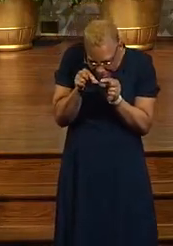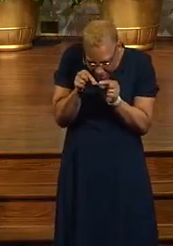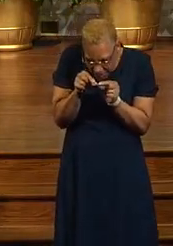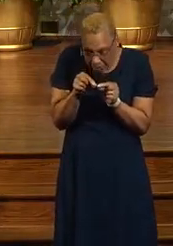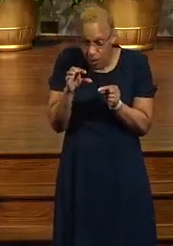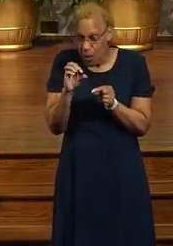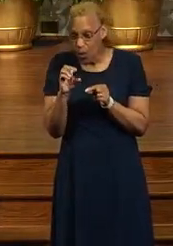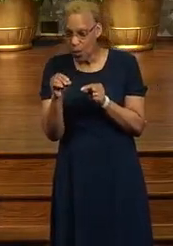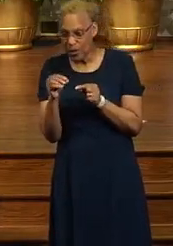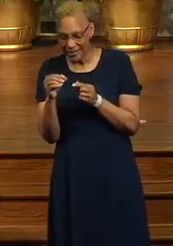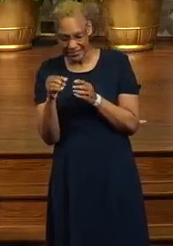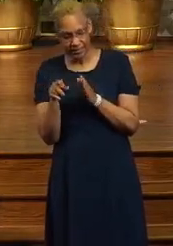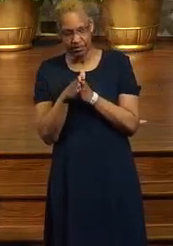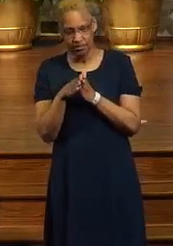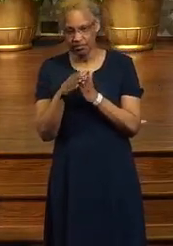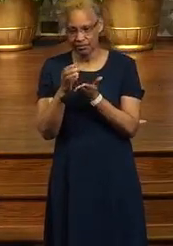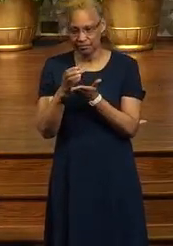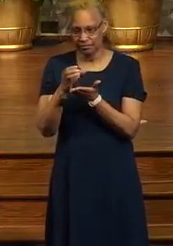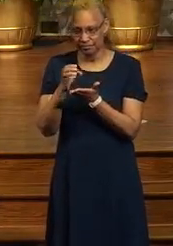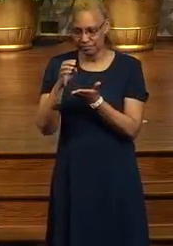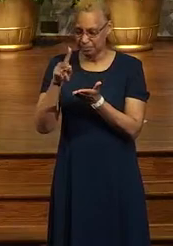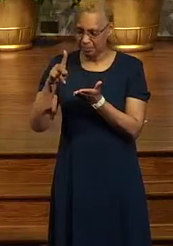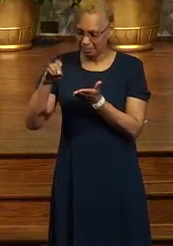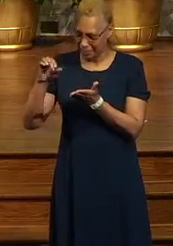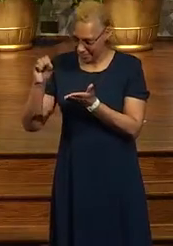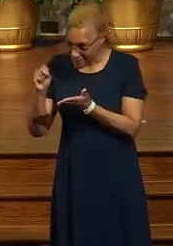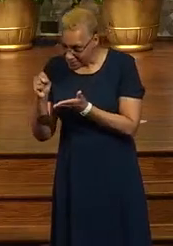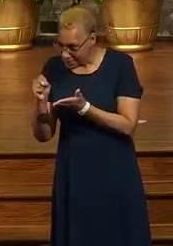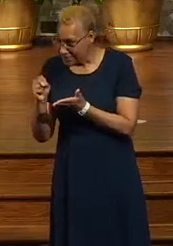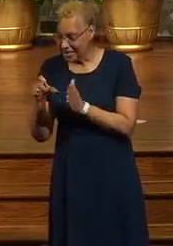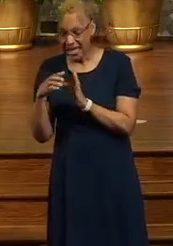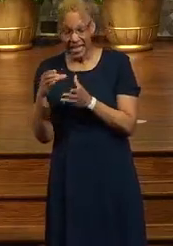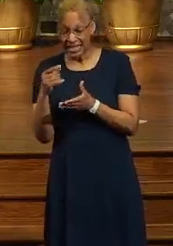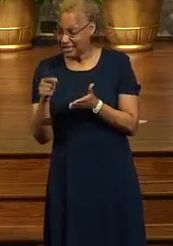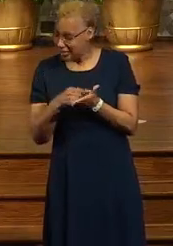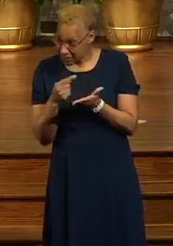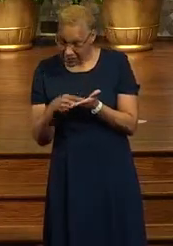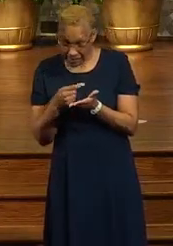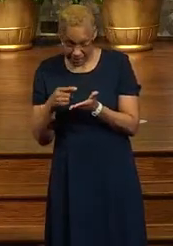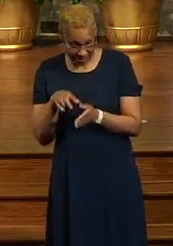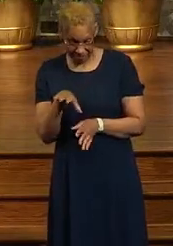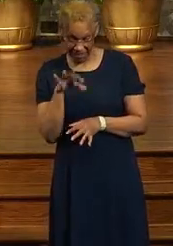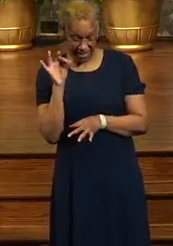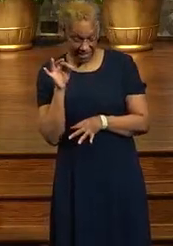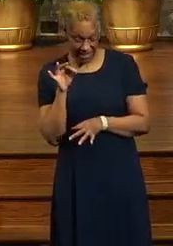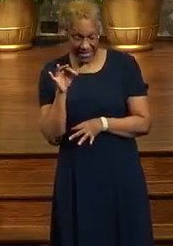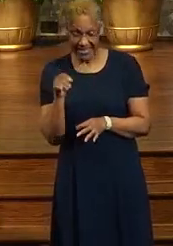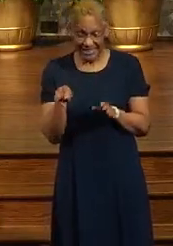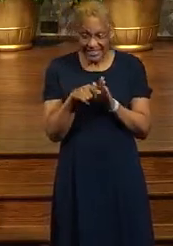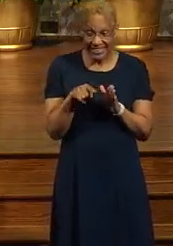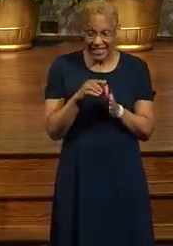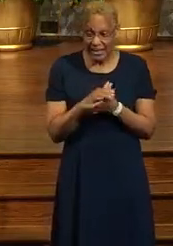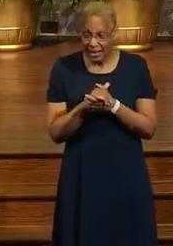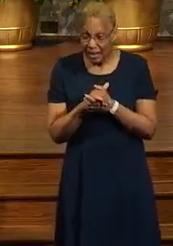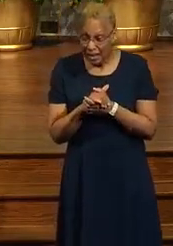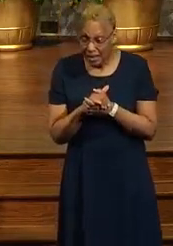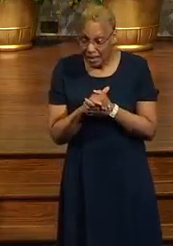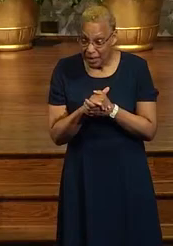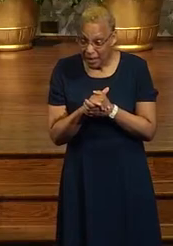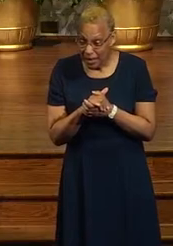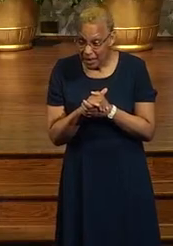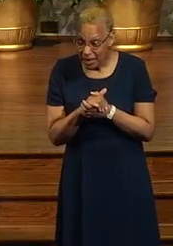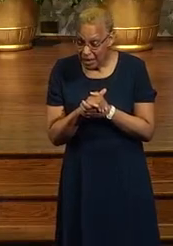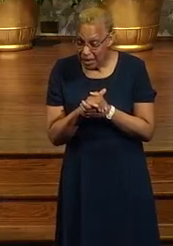peas cans. And every now and then, praise God, I would find a dented can of